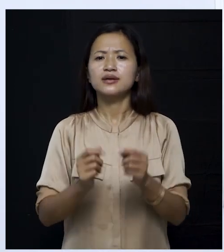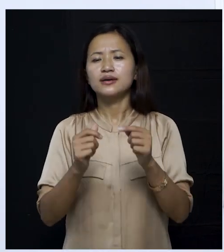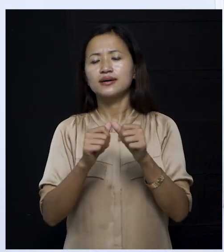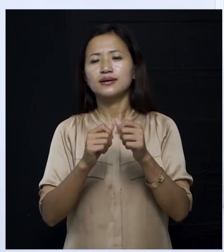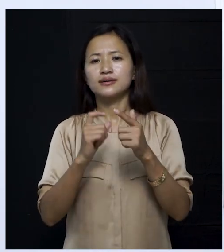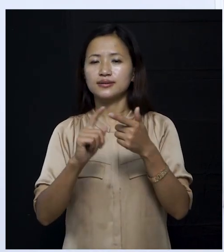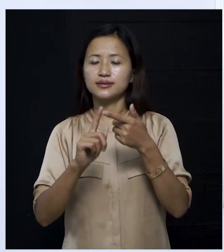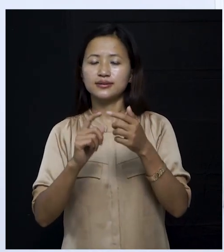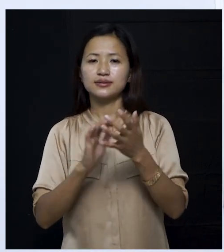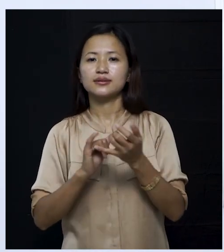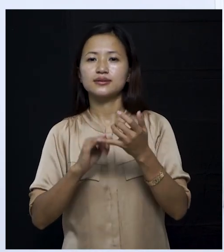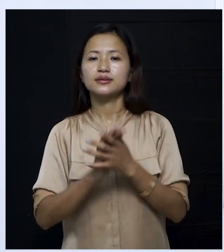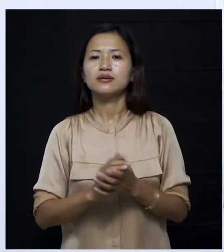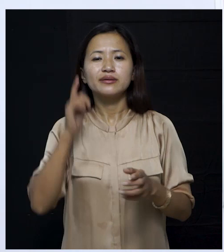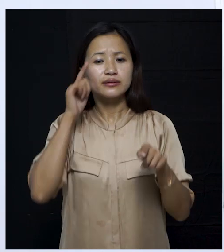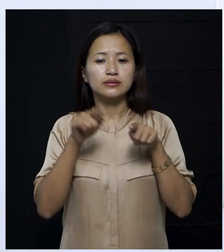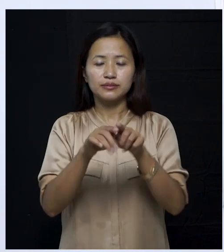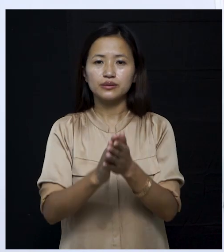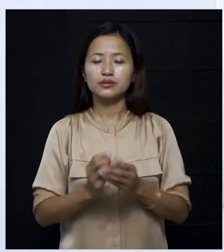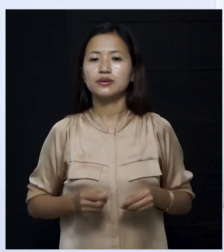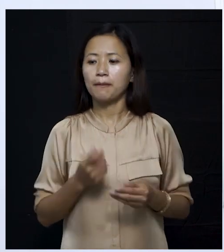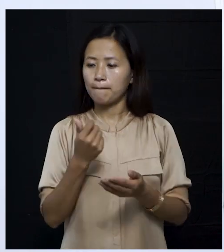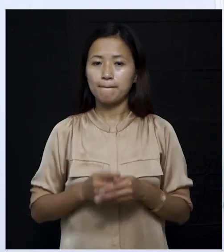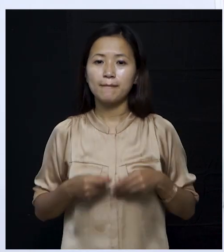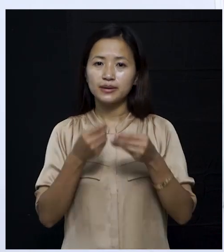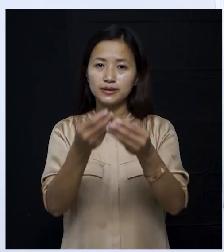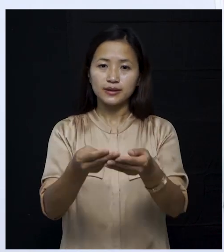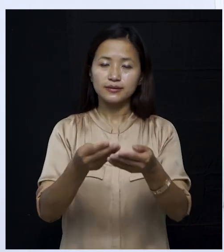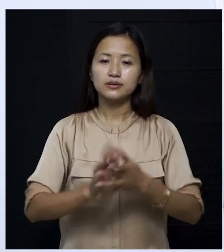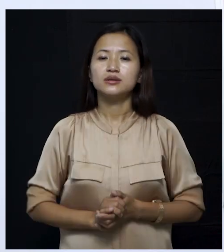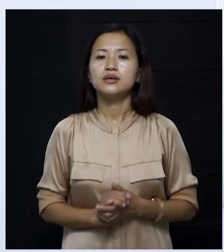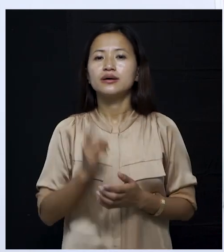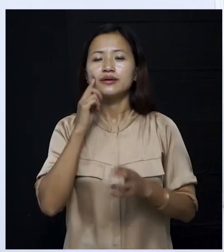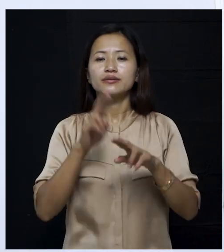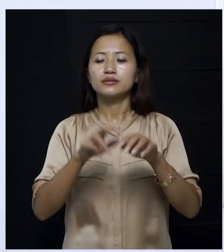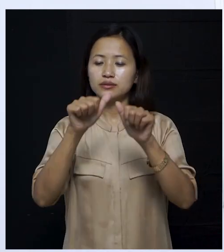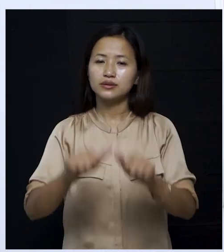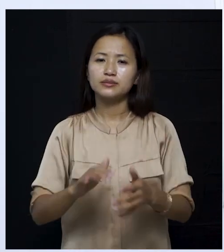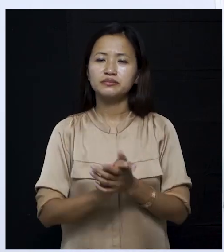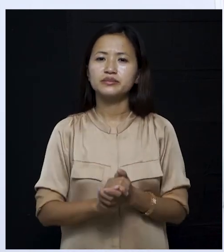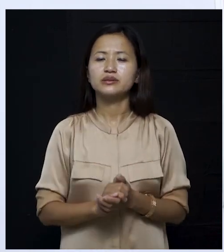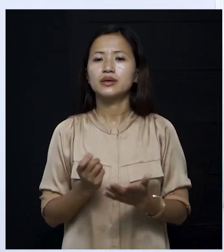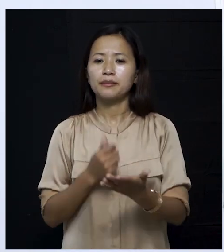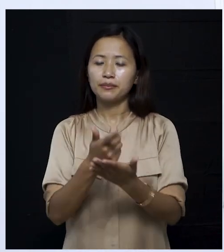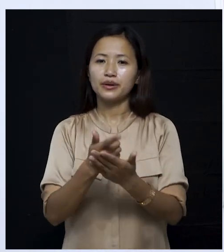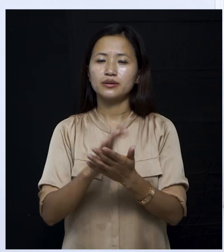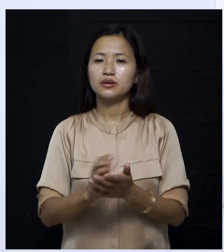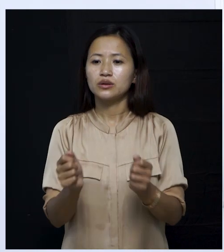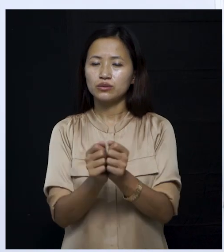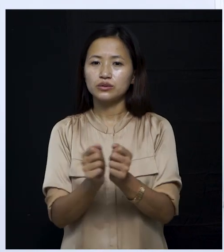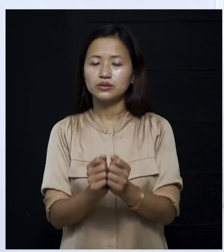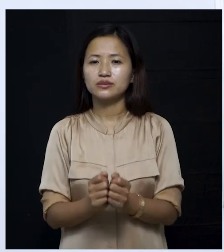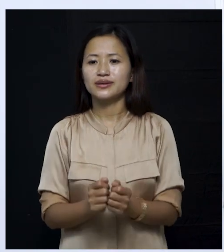asset, where he makes an agreement with the money lenders saying that if he is unable to pay the money within